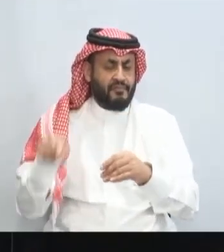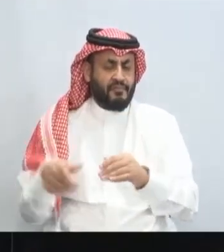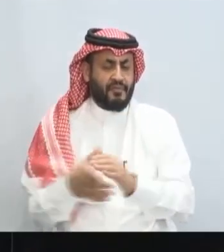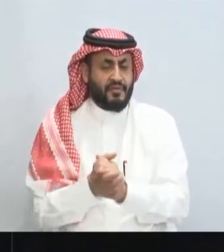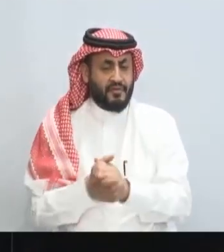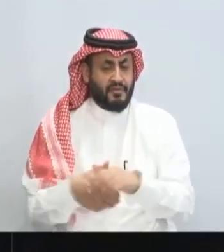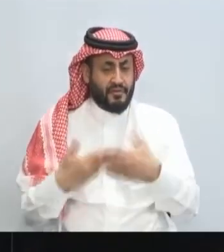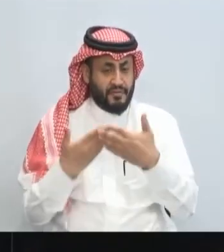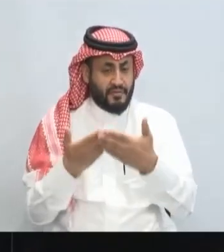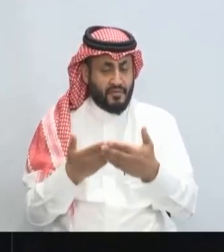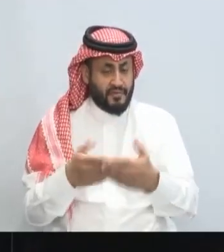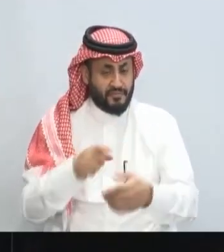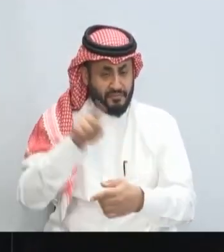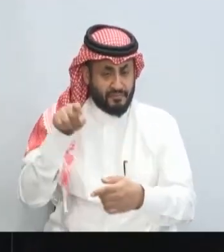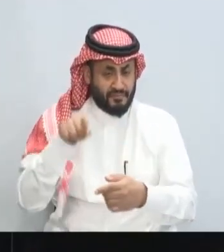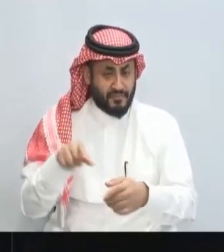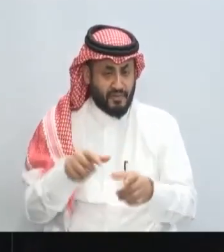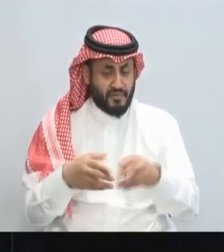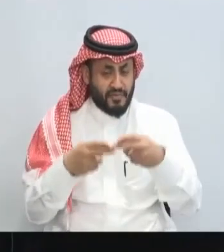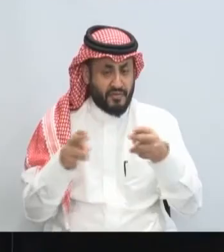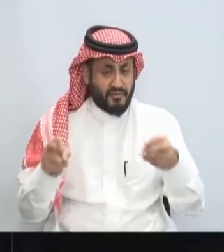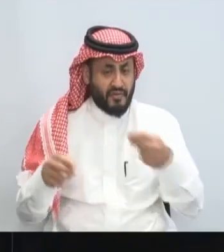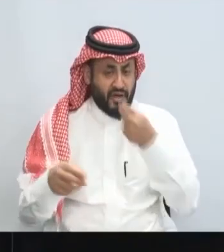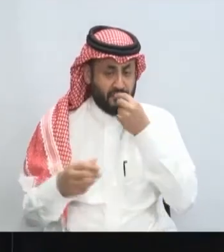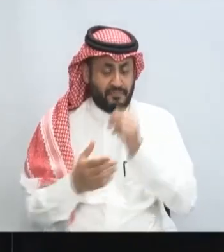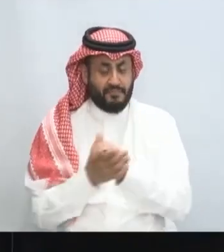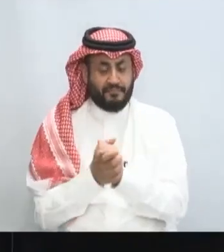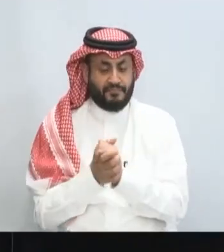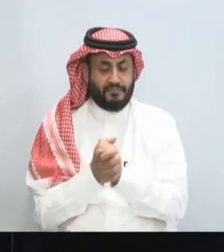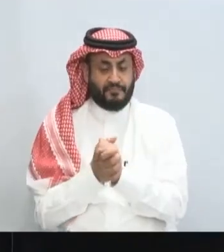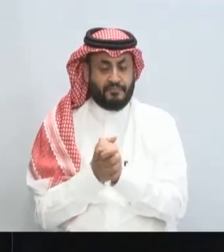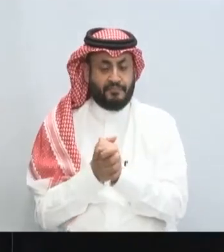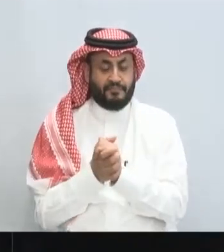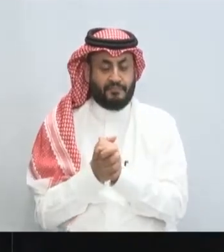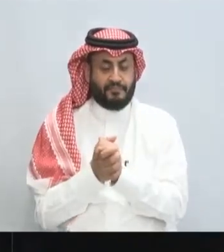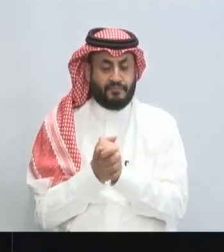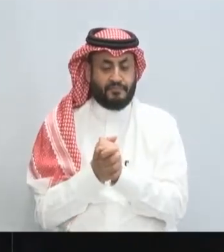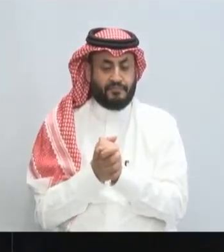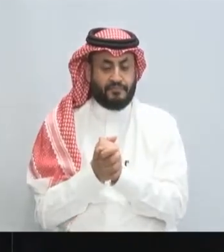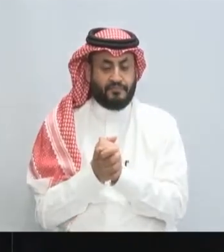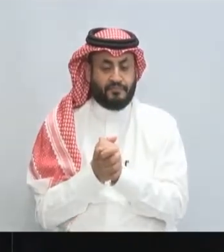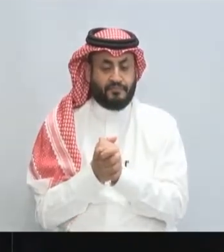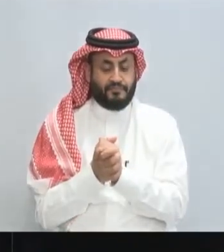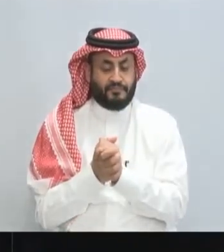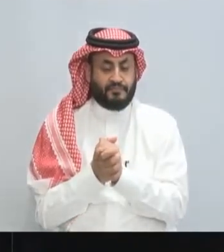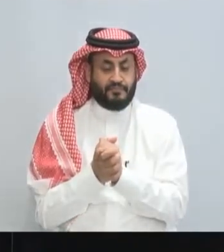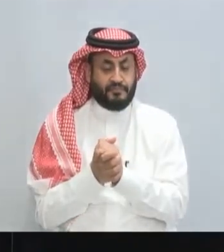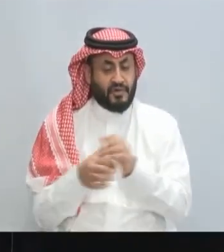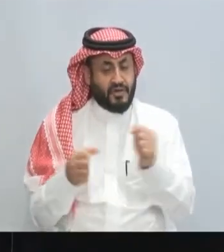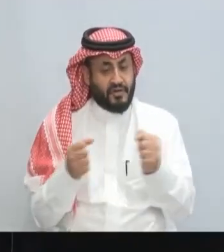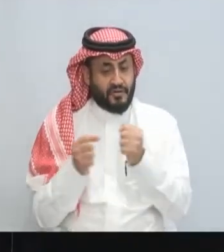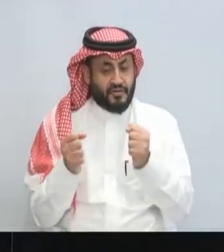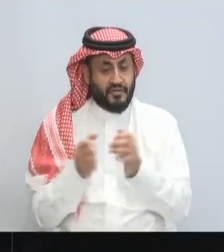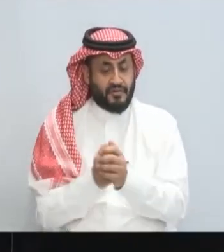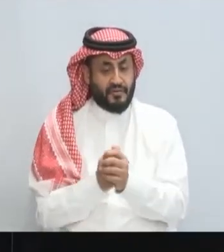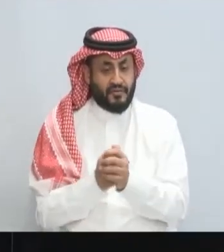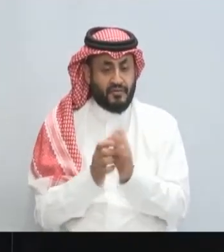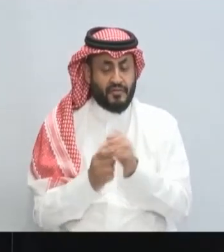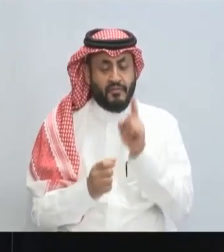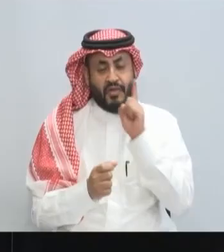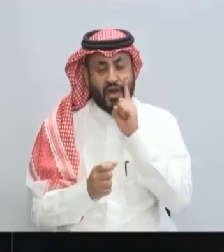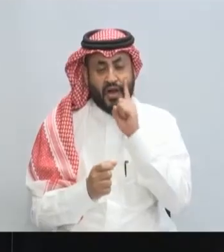ask about these different types of food. So you can play this game with your